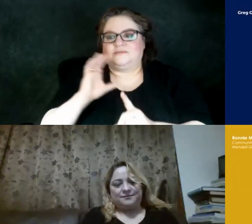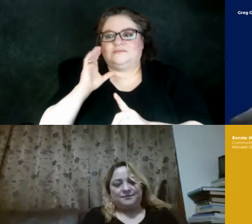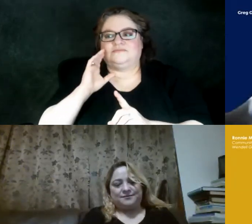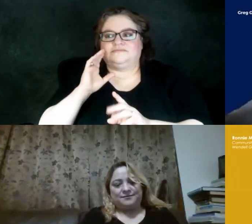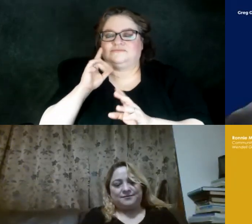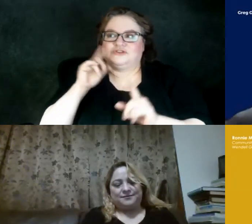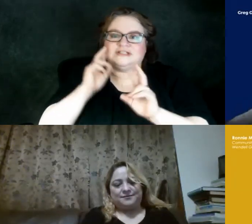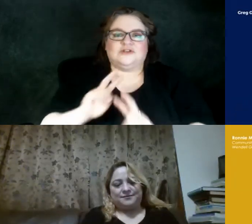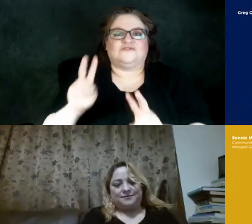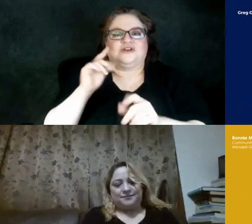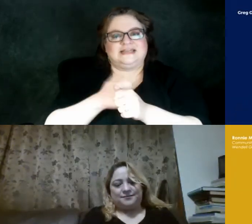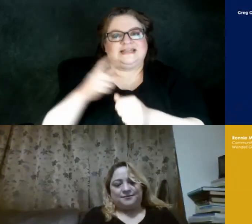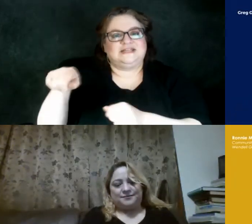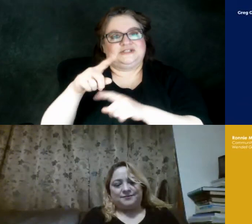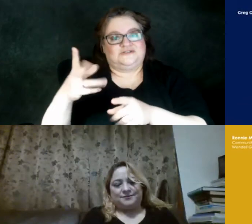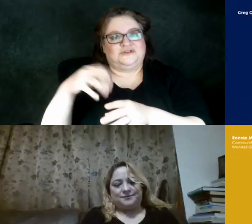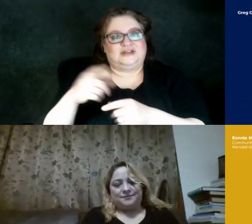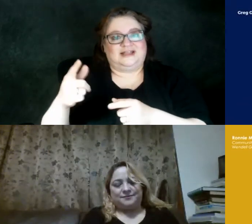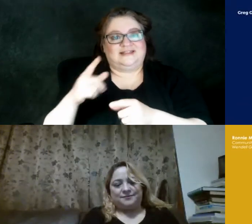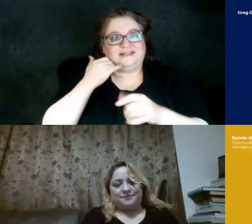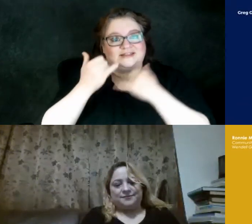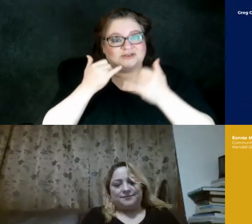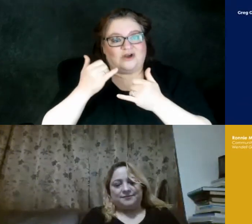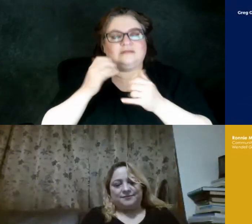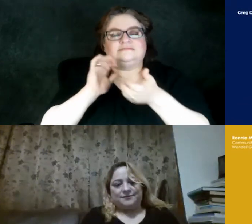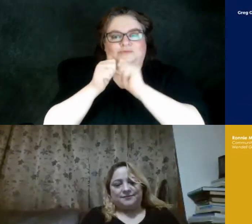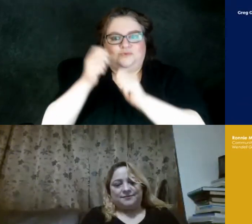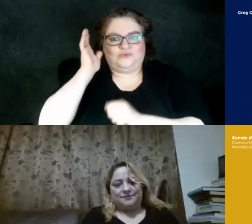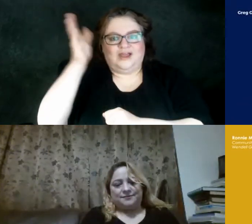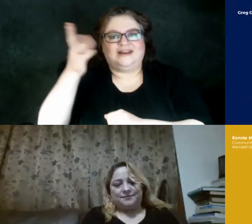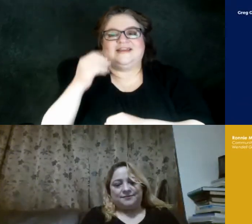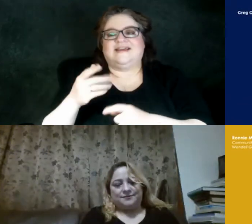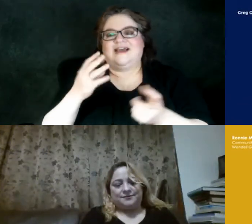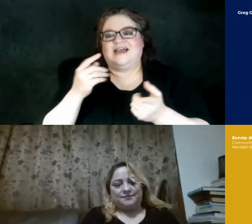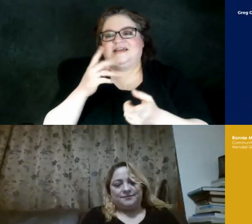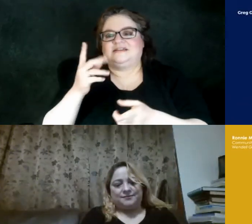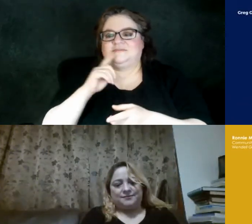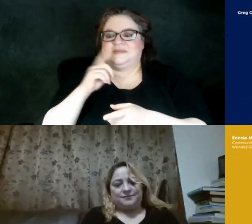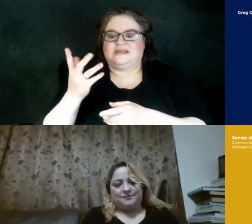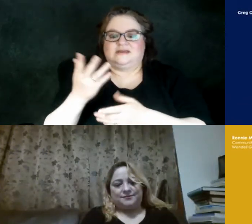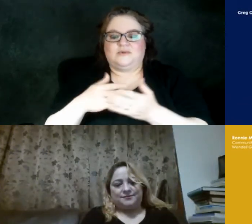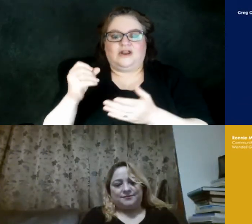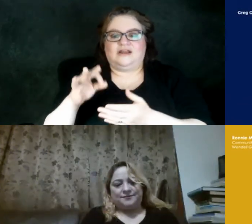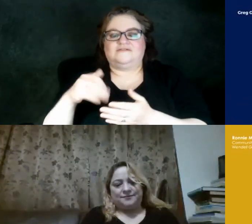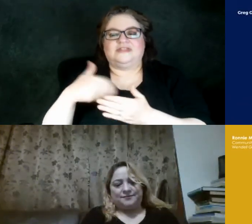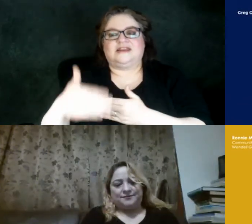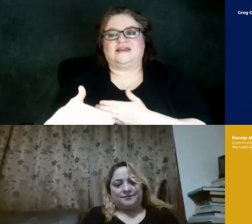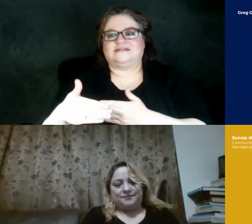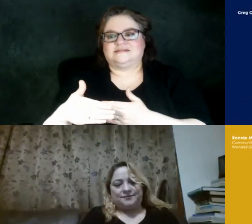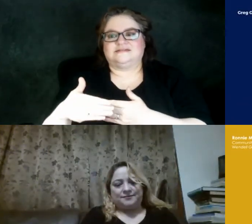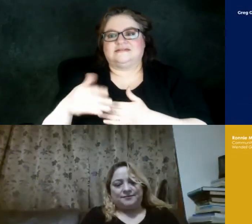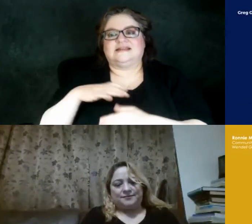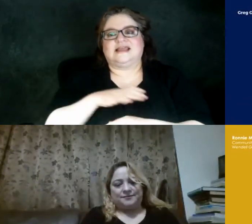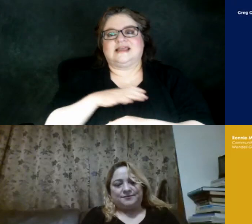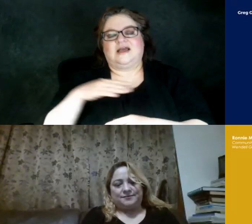to each of you on this call running. And I'm looking forward to you being a part of the next council membership